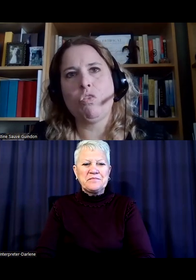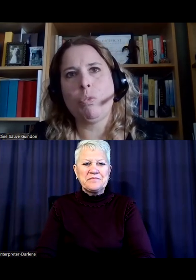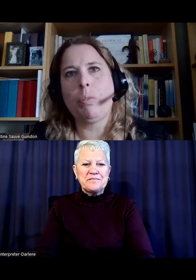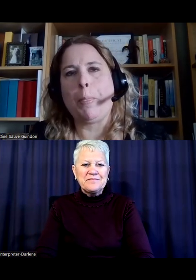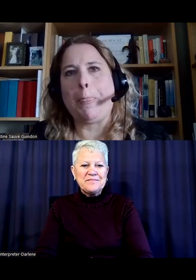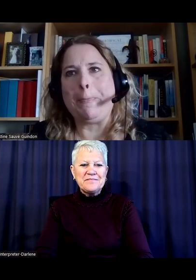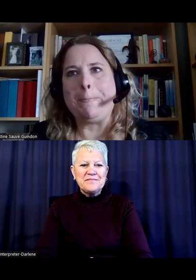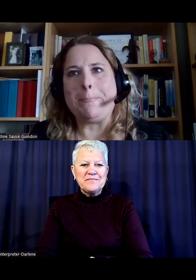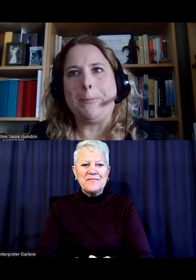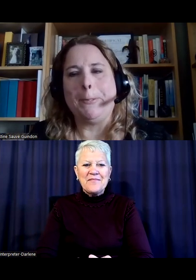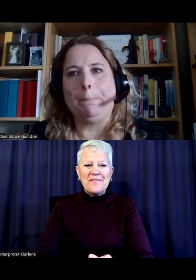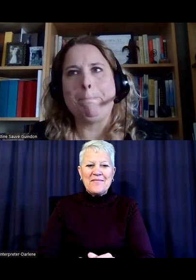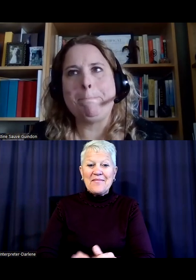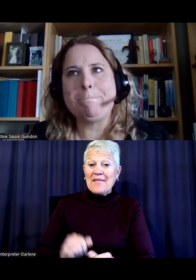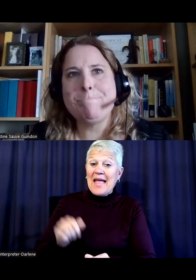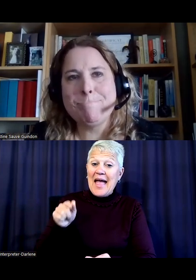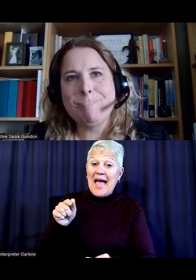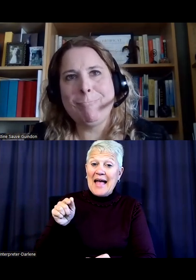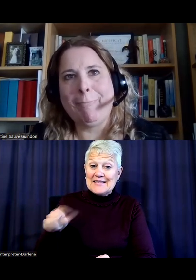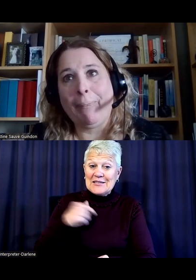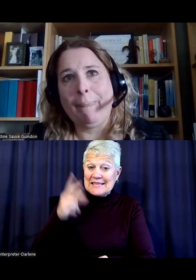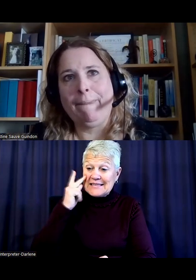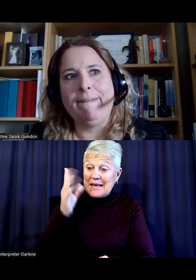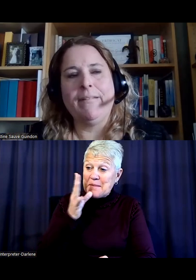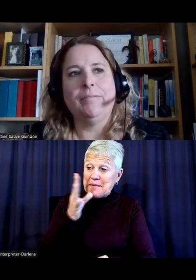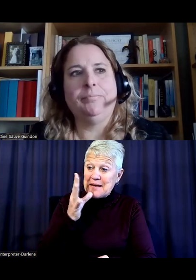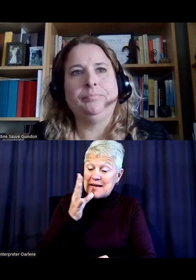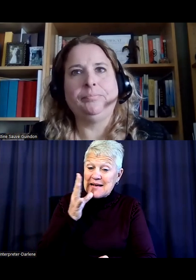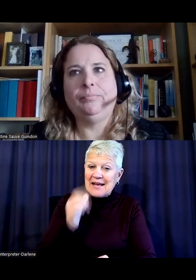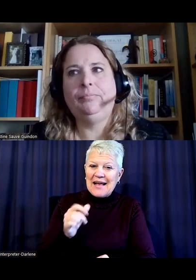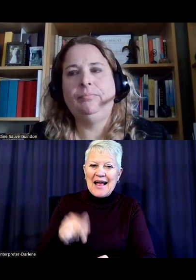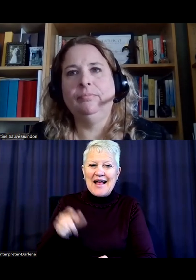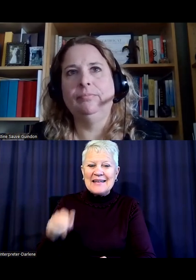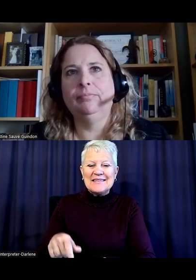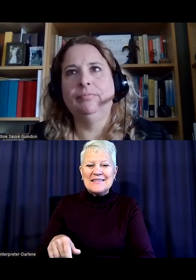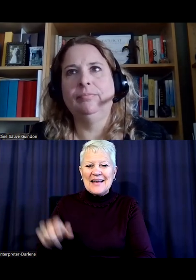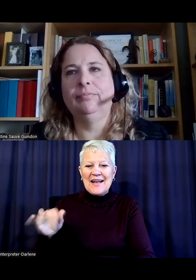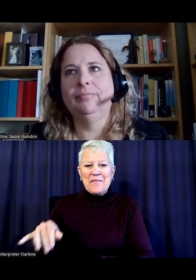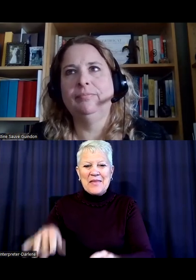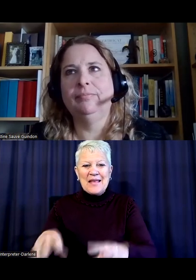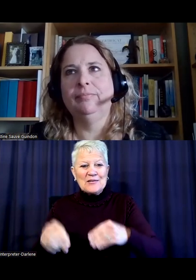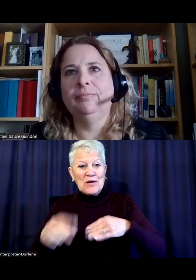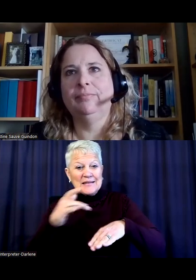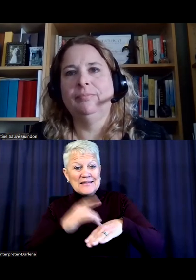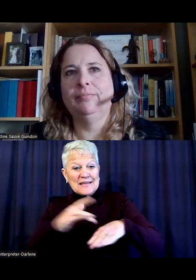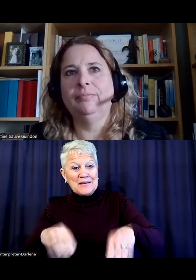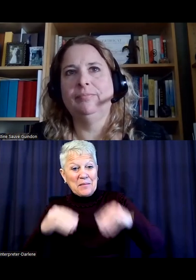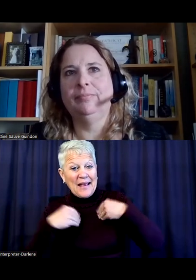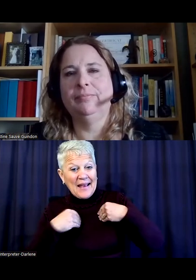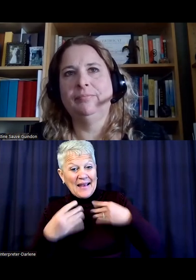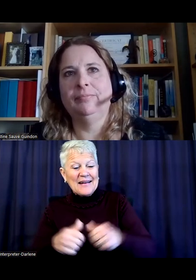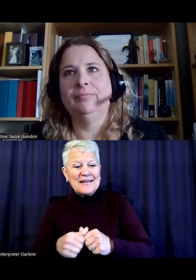Te souviens-tu quand tu as fait ça avec maman? Tu as choisi un ballon, tu as choisi des poissons pour